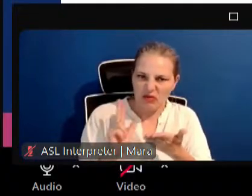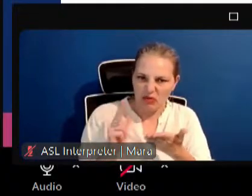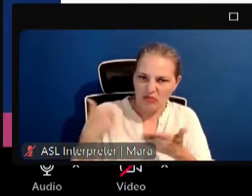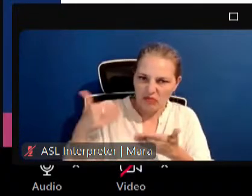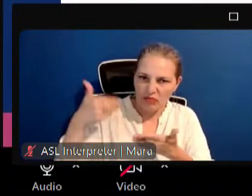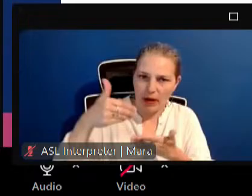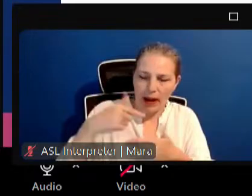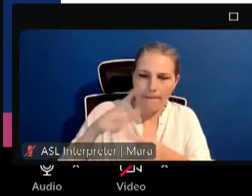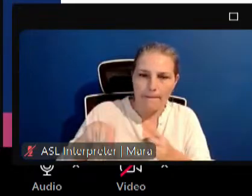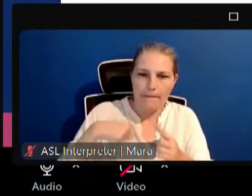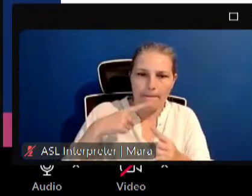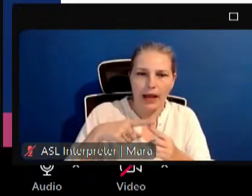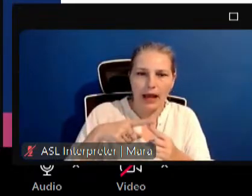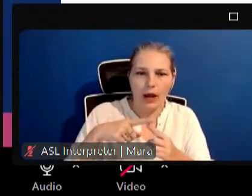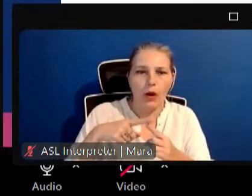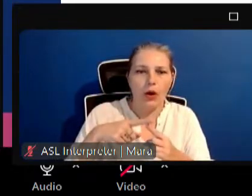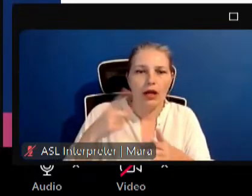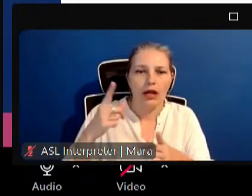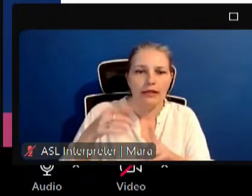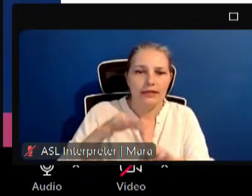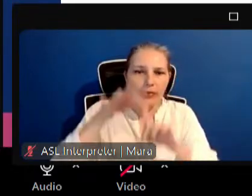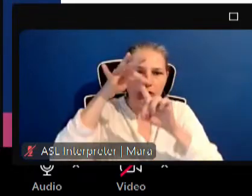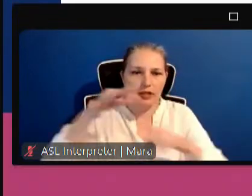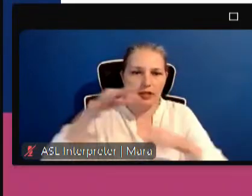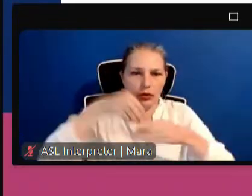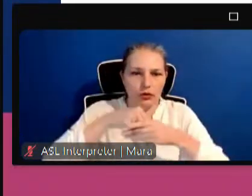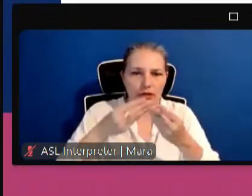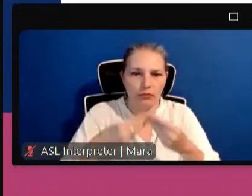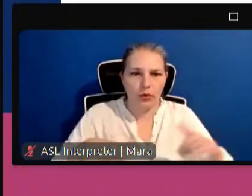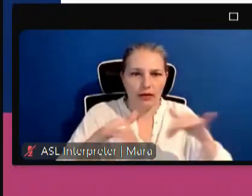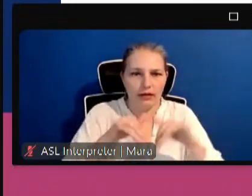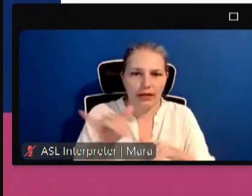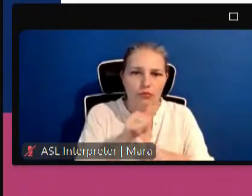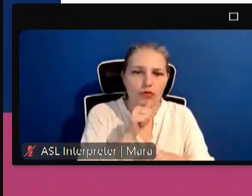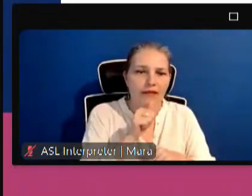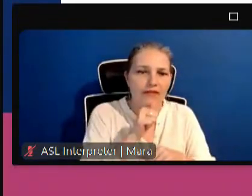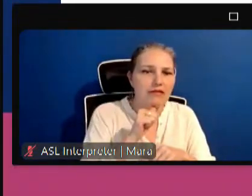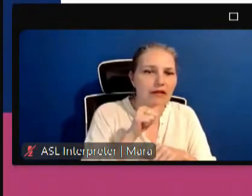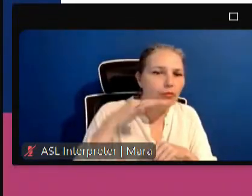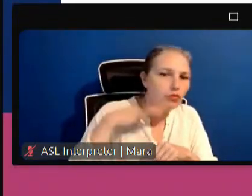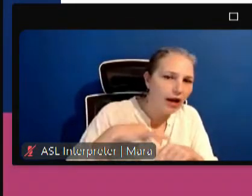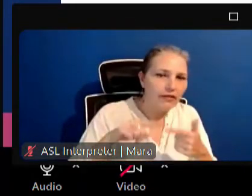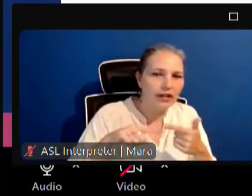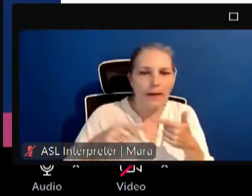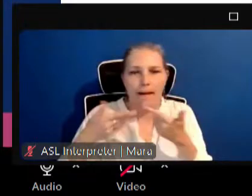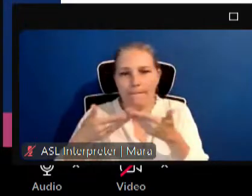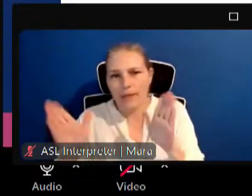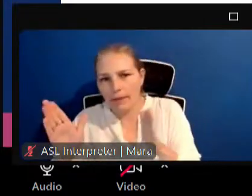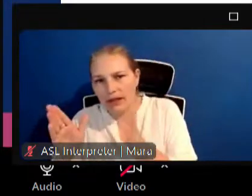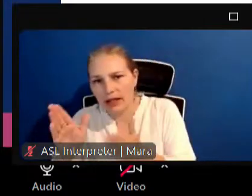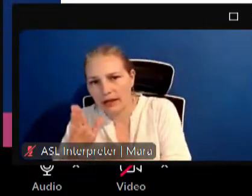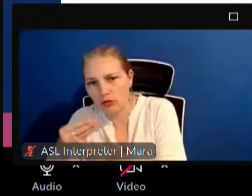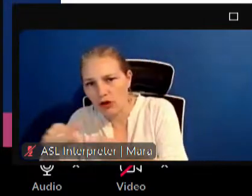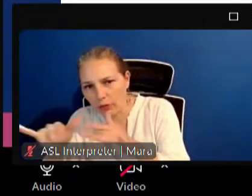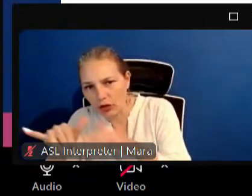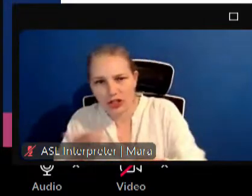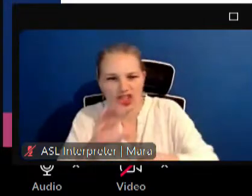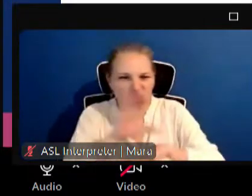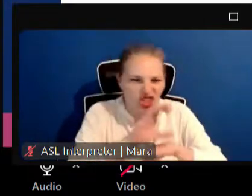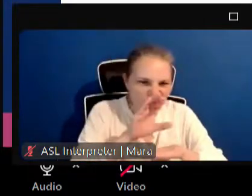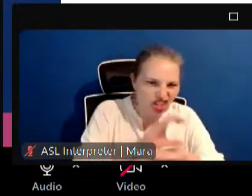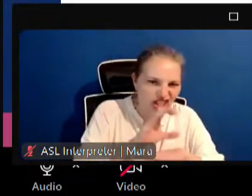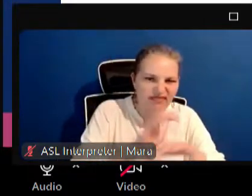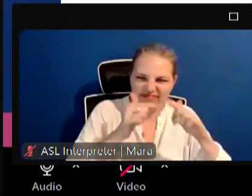inclusion properties. These are those private nonprofits and public properties, churches, etc. We have continued